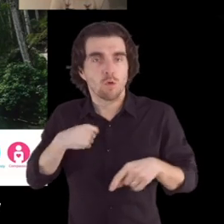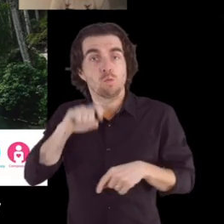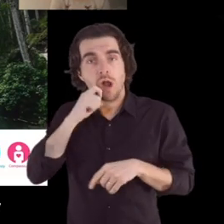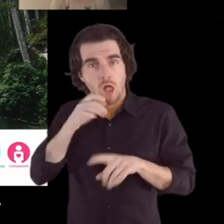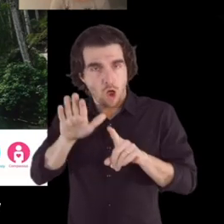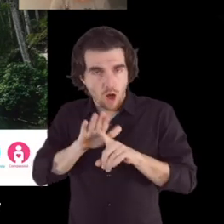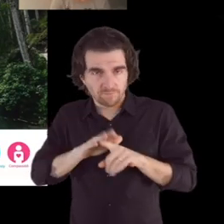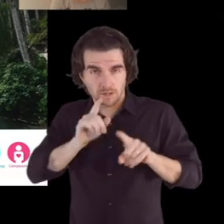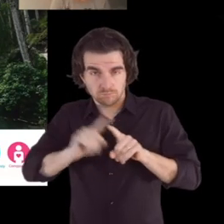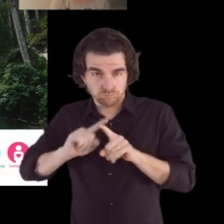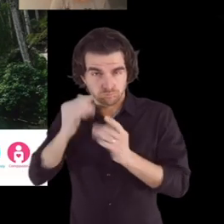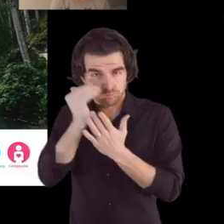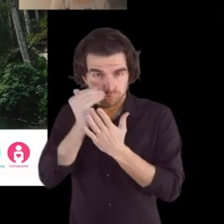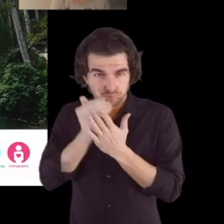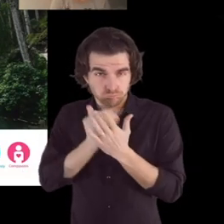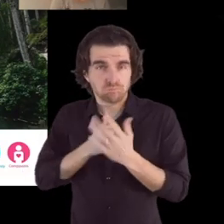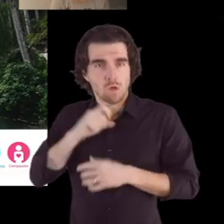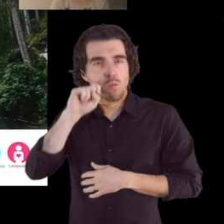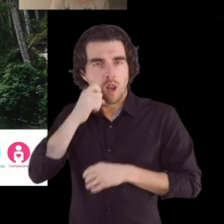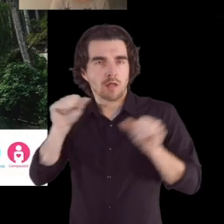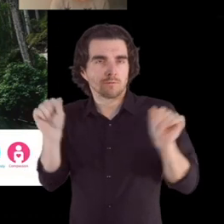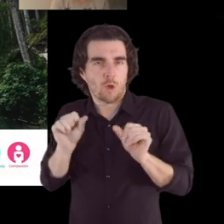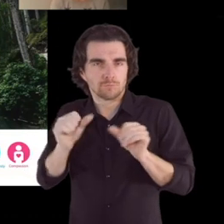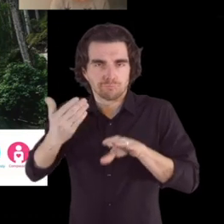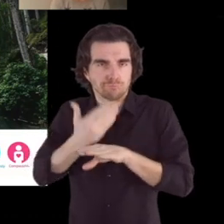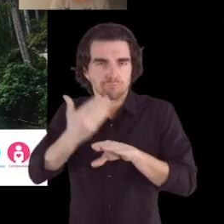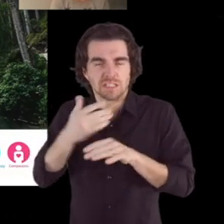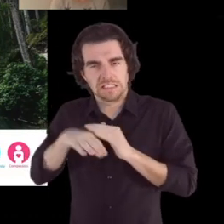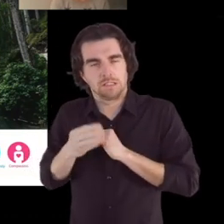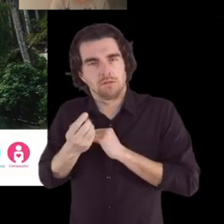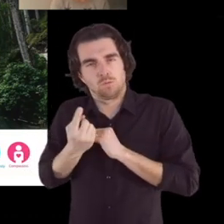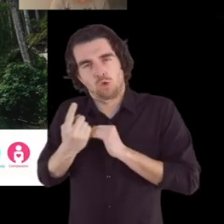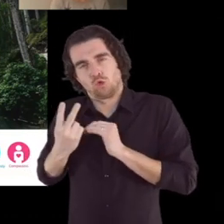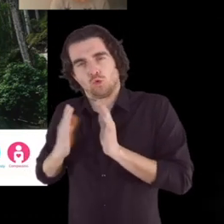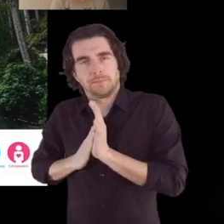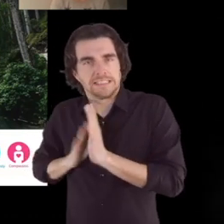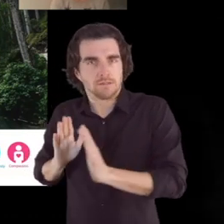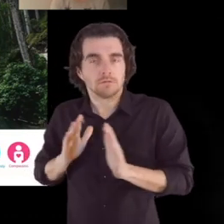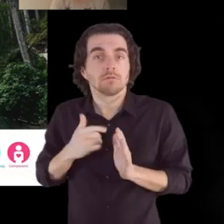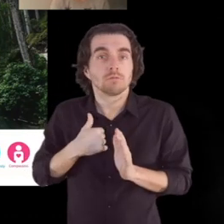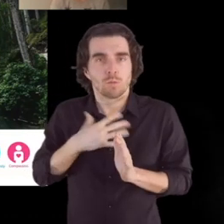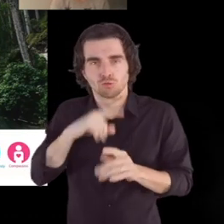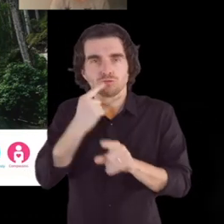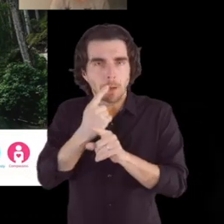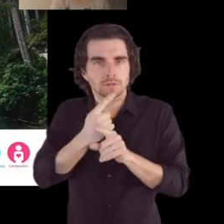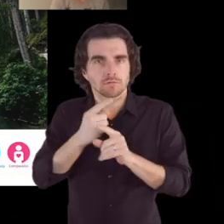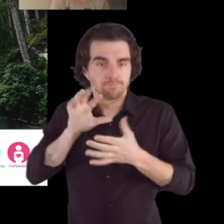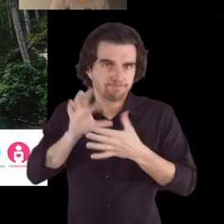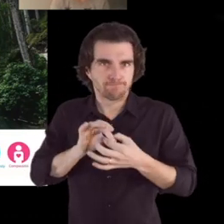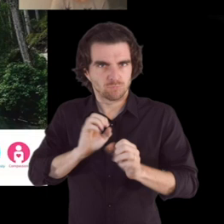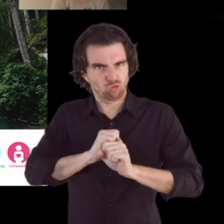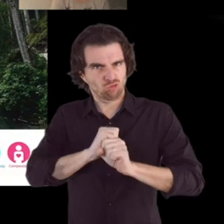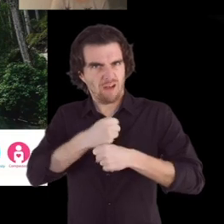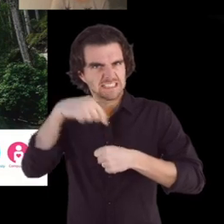cover today is we're going to do a really short grounding exercise in a wee second or two. We're going to talk a bit about what is